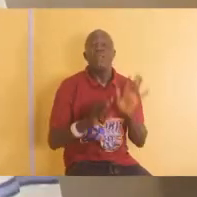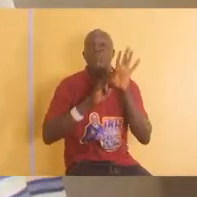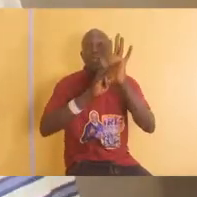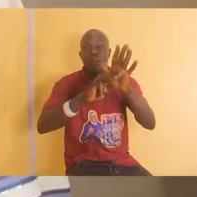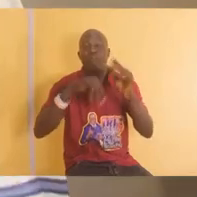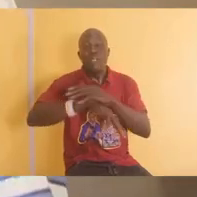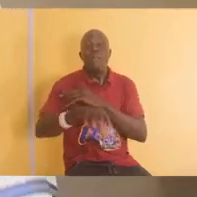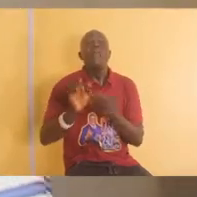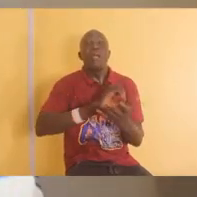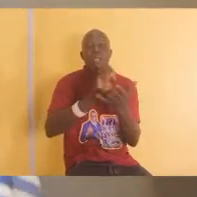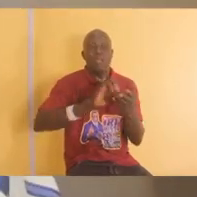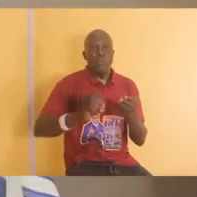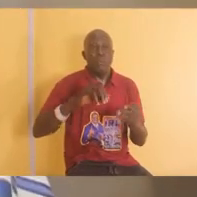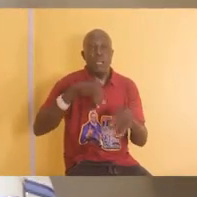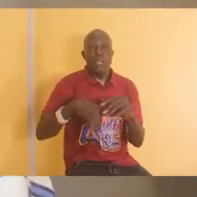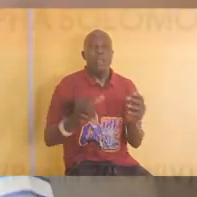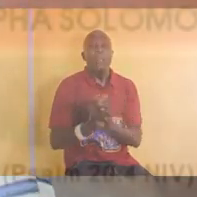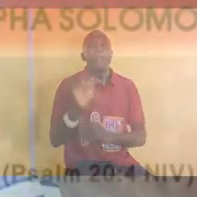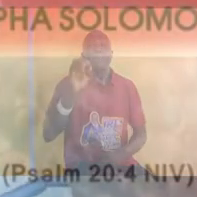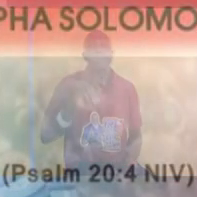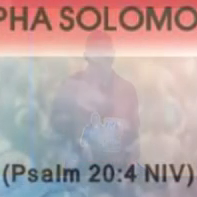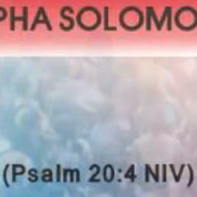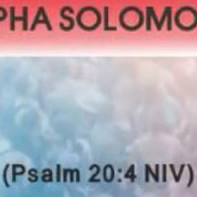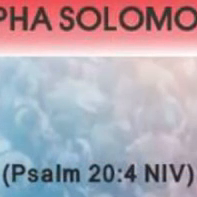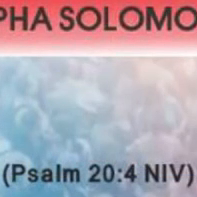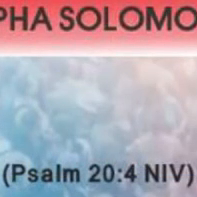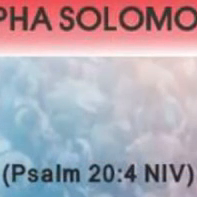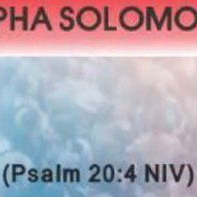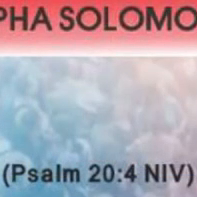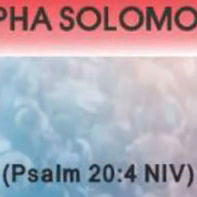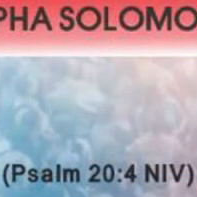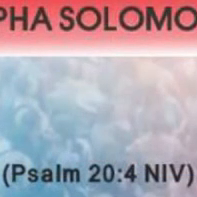will manifest right in the account number.